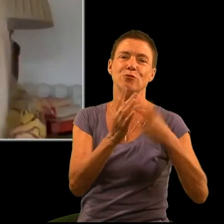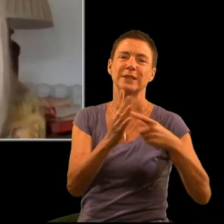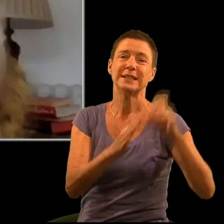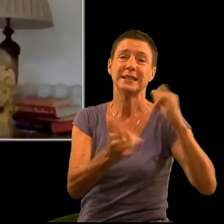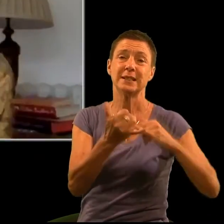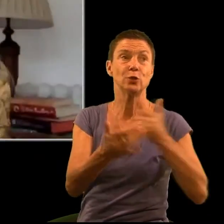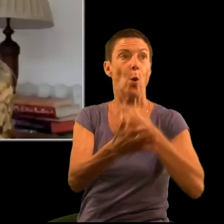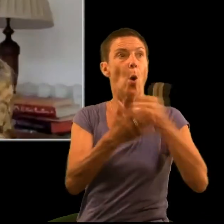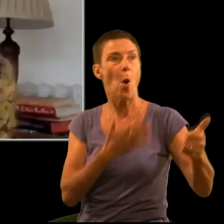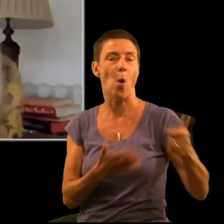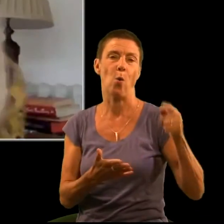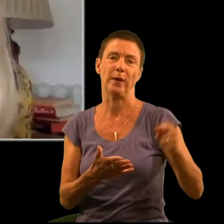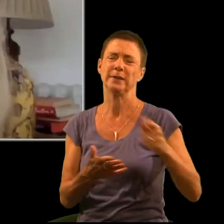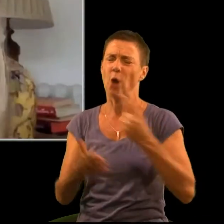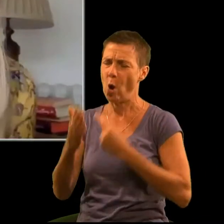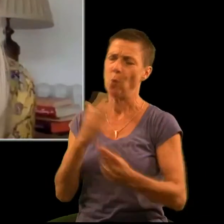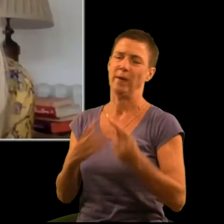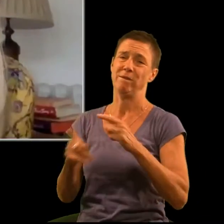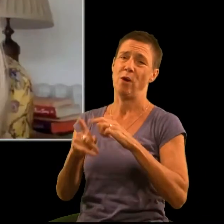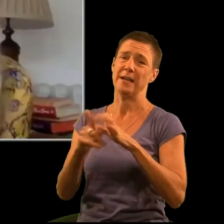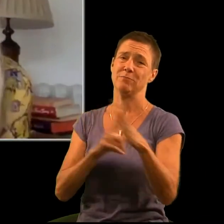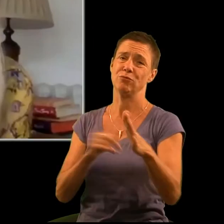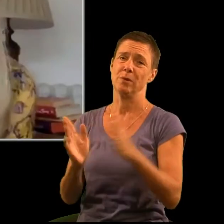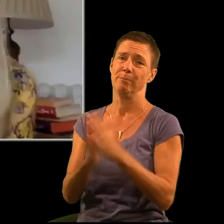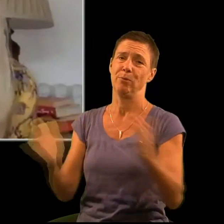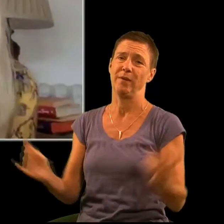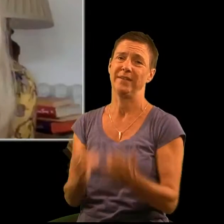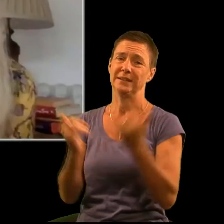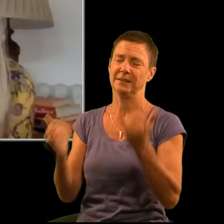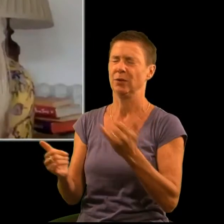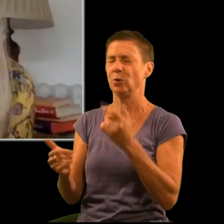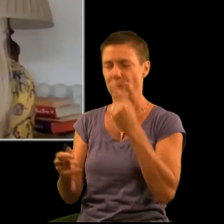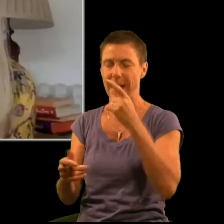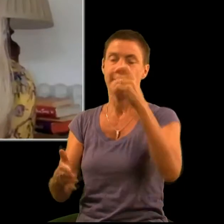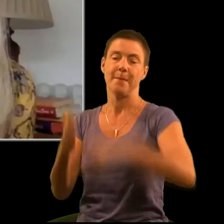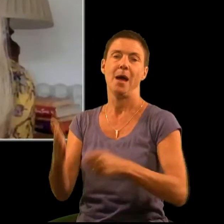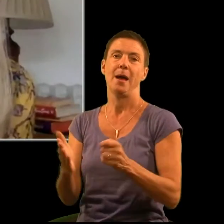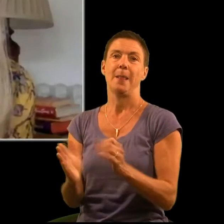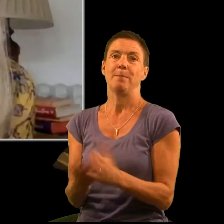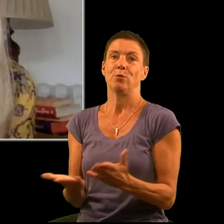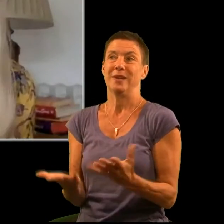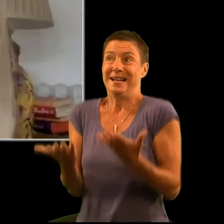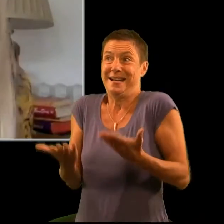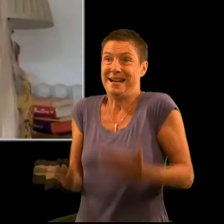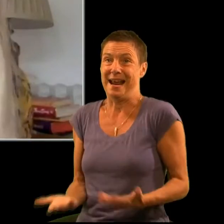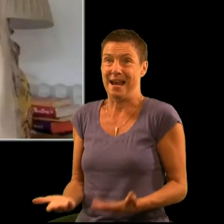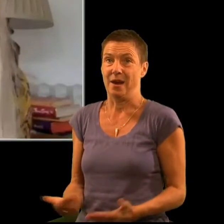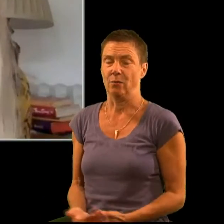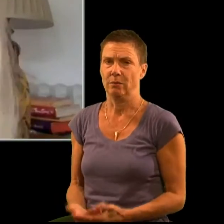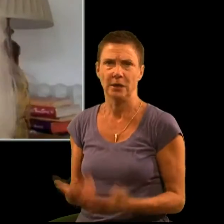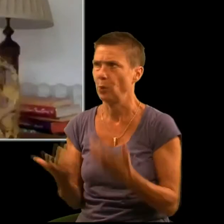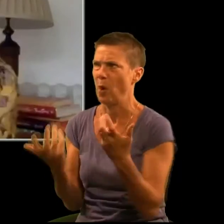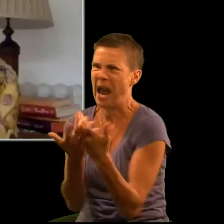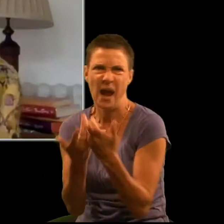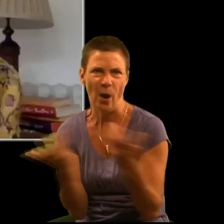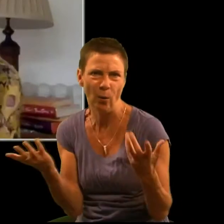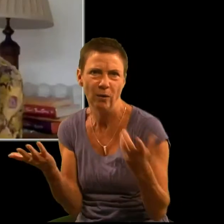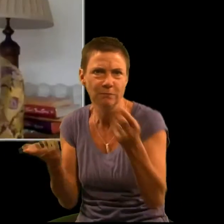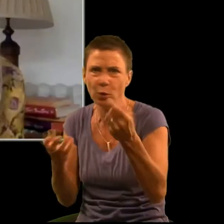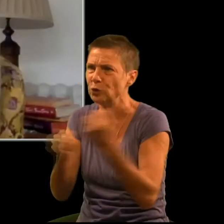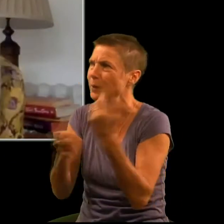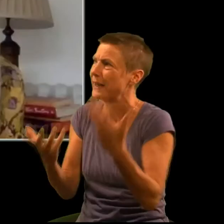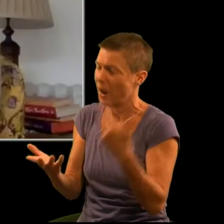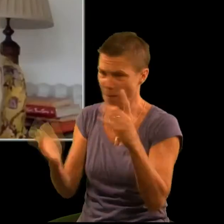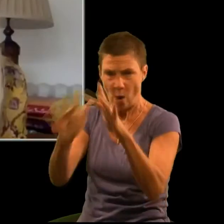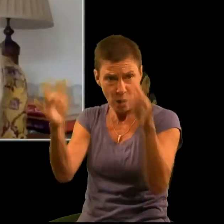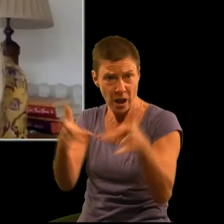only for the Edinburgh Festival you can specially buy the book. I don't know how you're doing it now, but yeah,